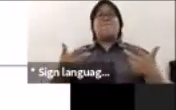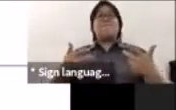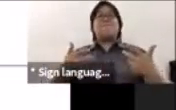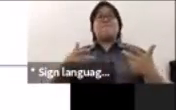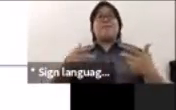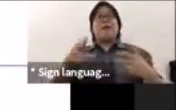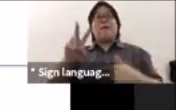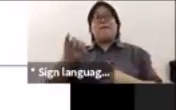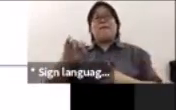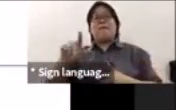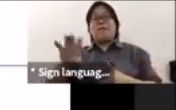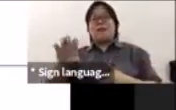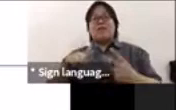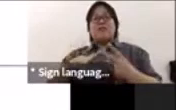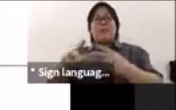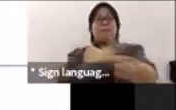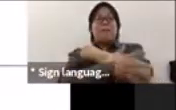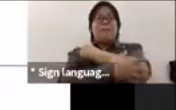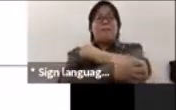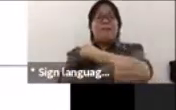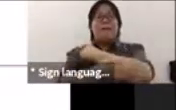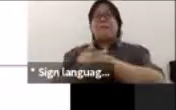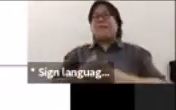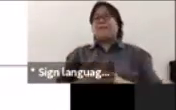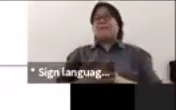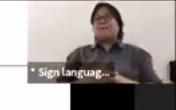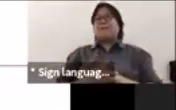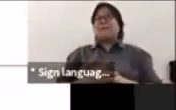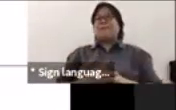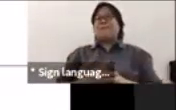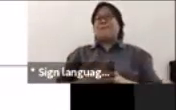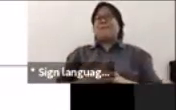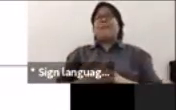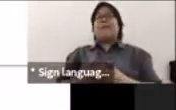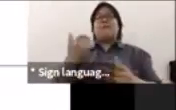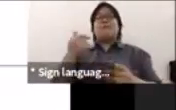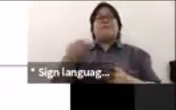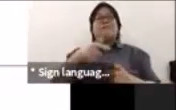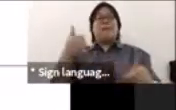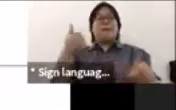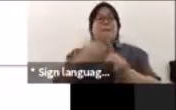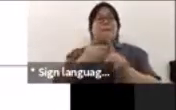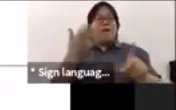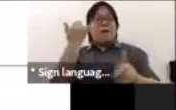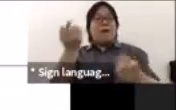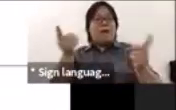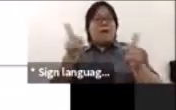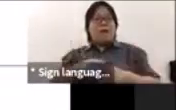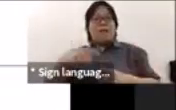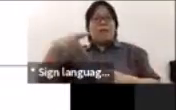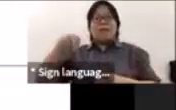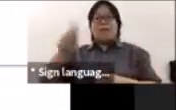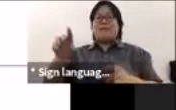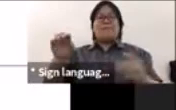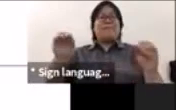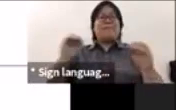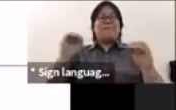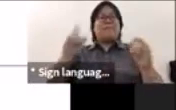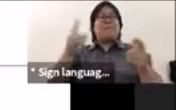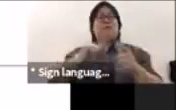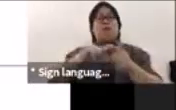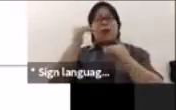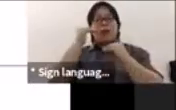with poverty and impacted by disability, and they also have limited or no education.